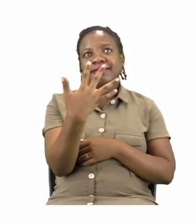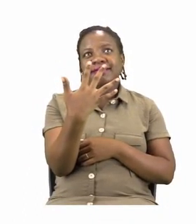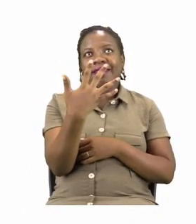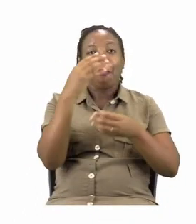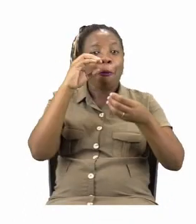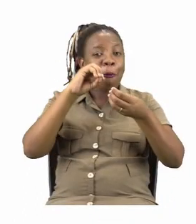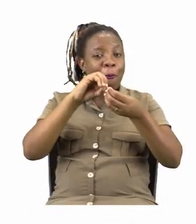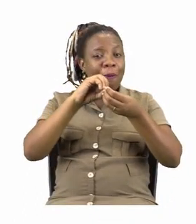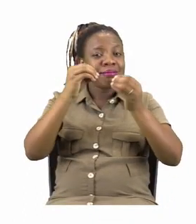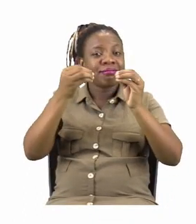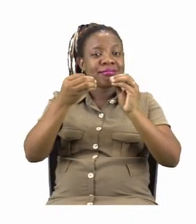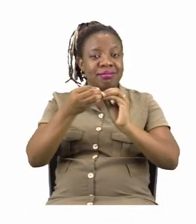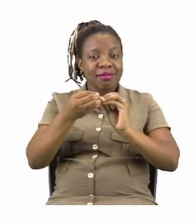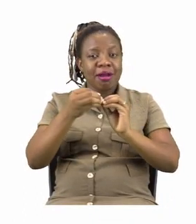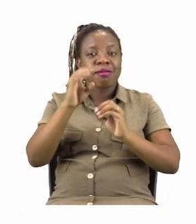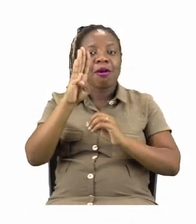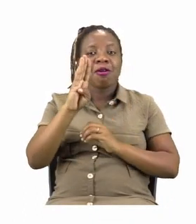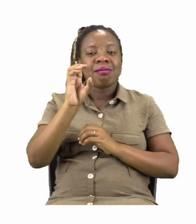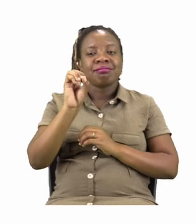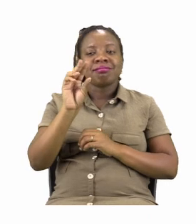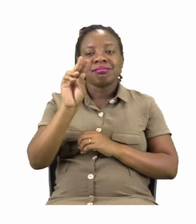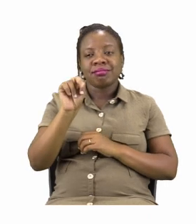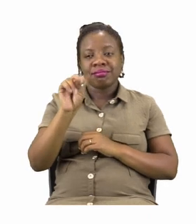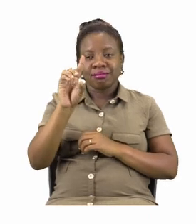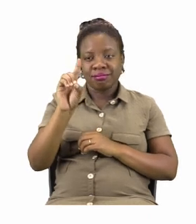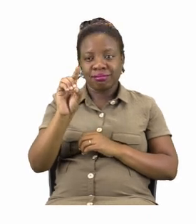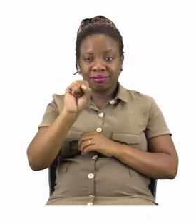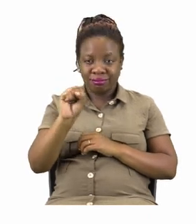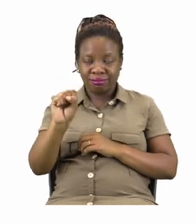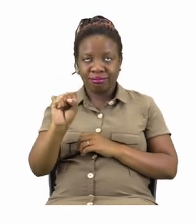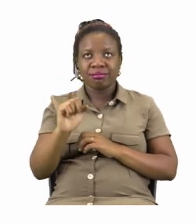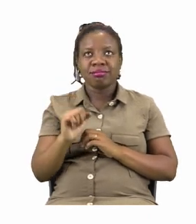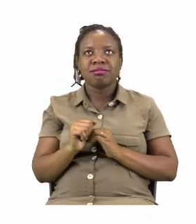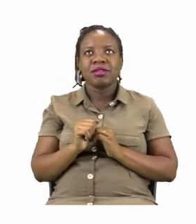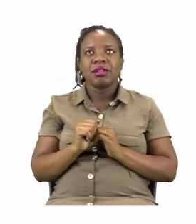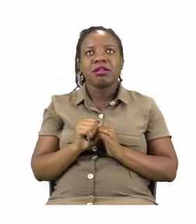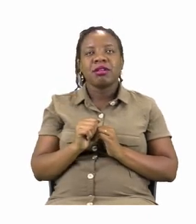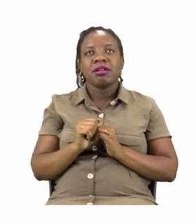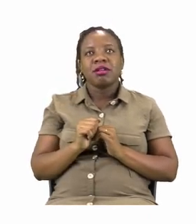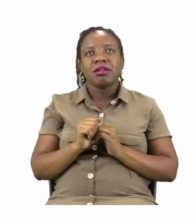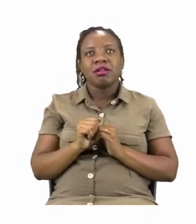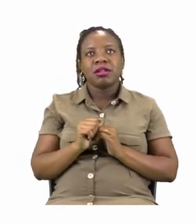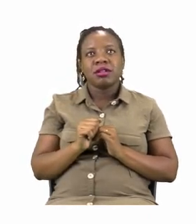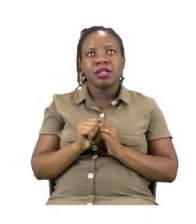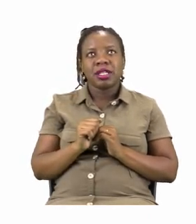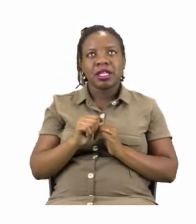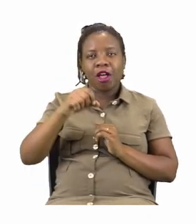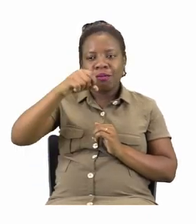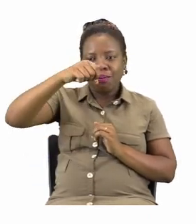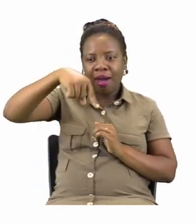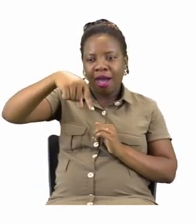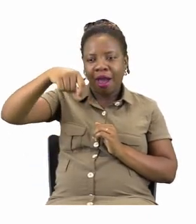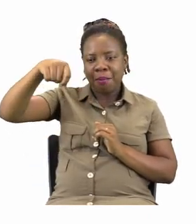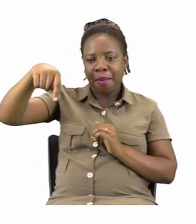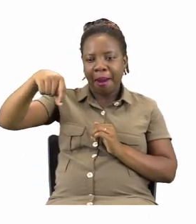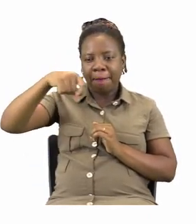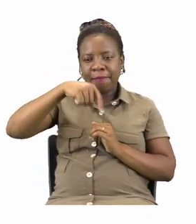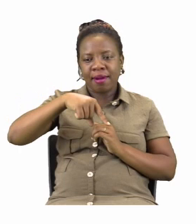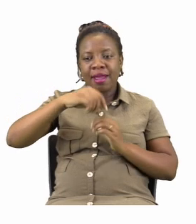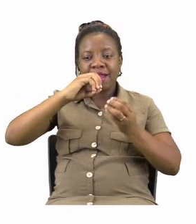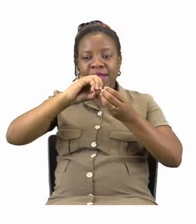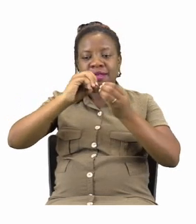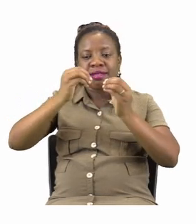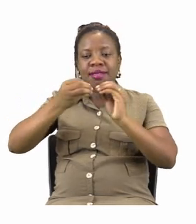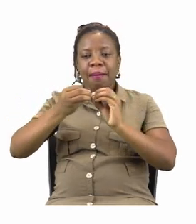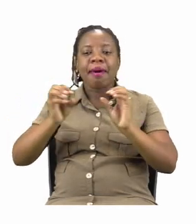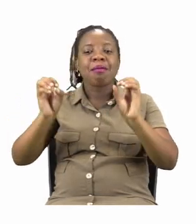number bonds. It says here that you have to fill in the missing numbers. Now